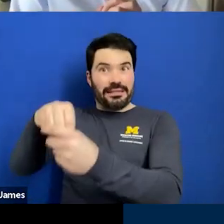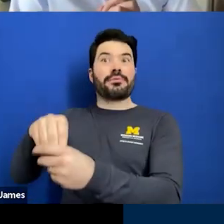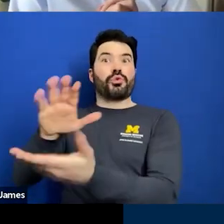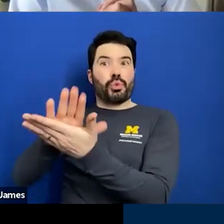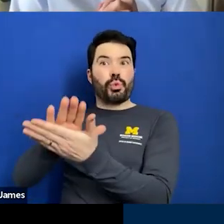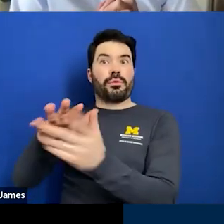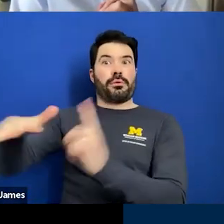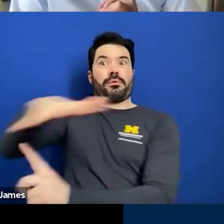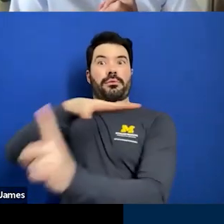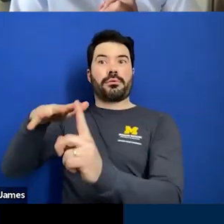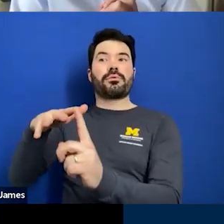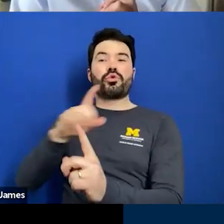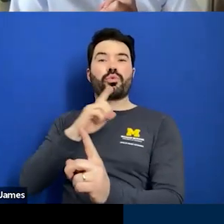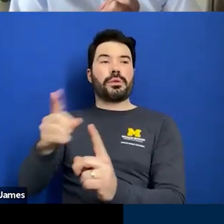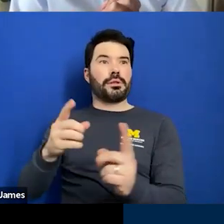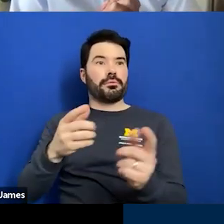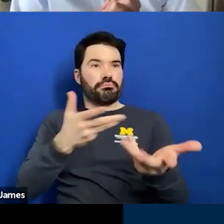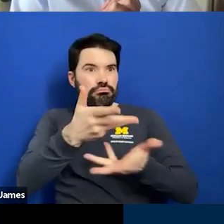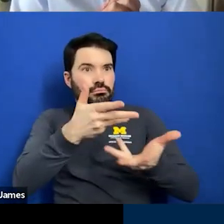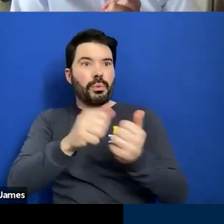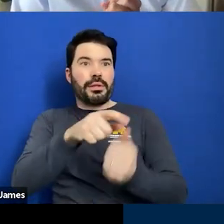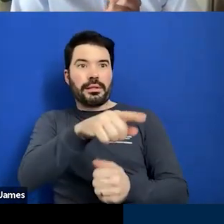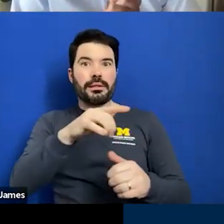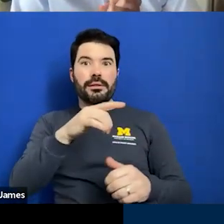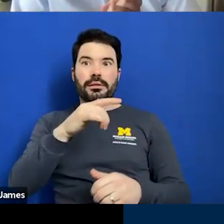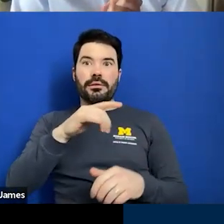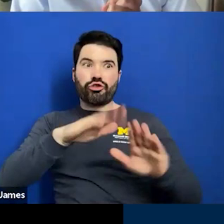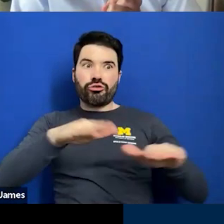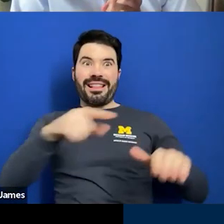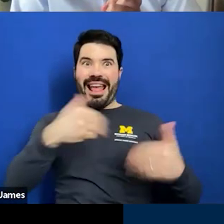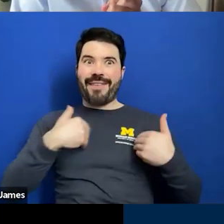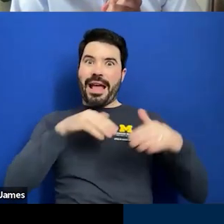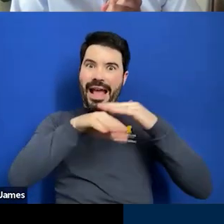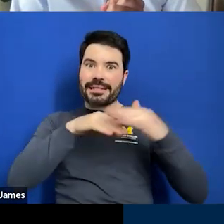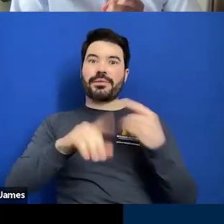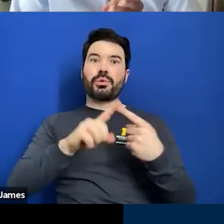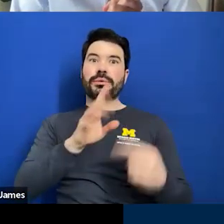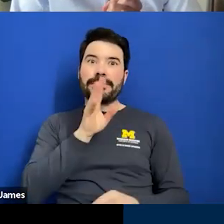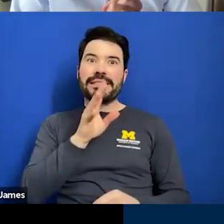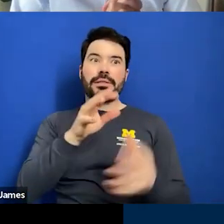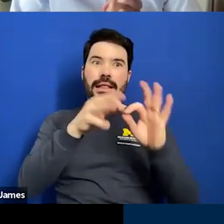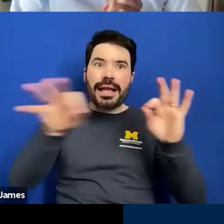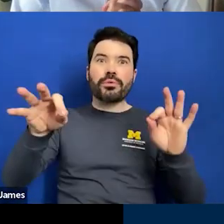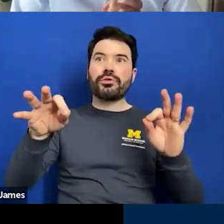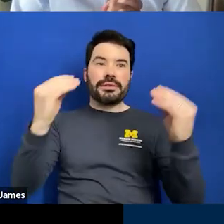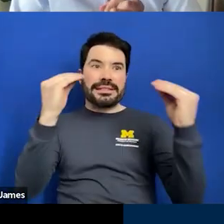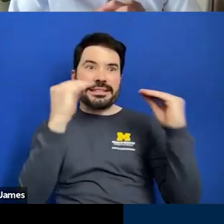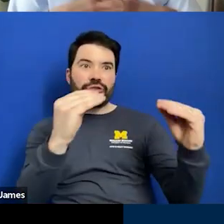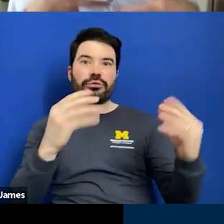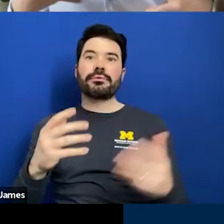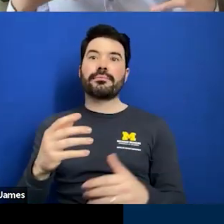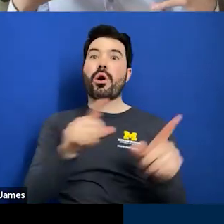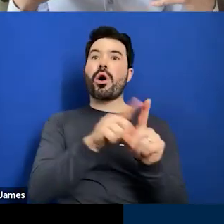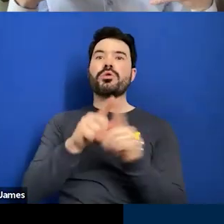make sure that the child has access to speech and language and instruction, and also special education.